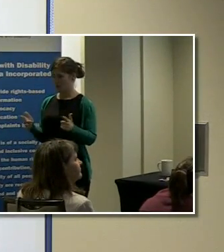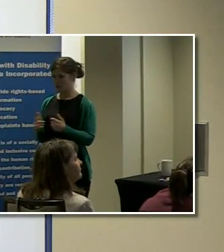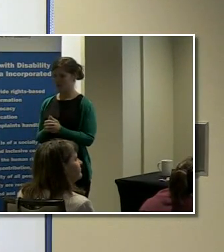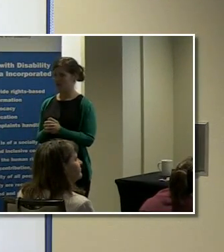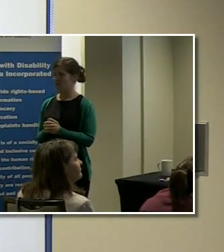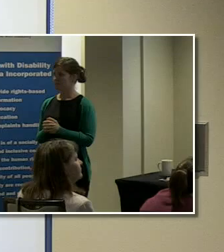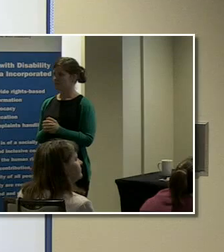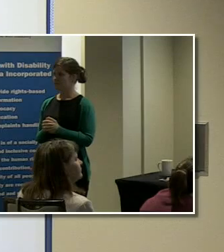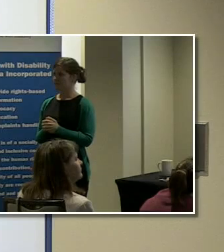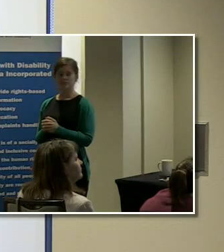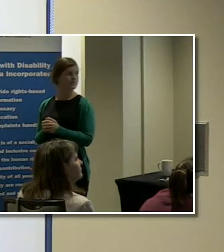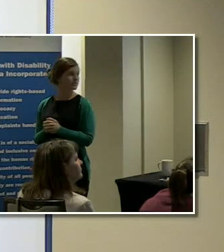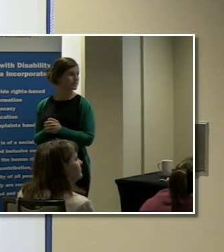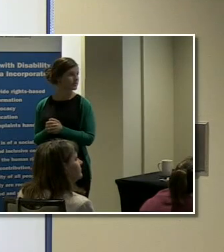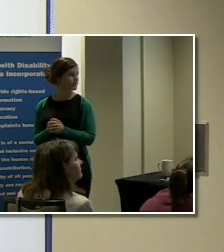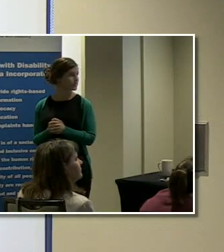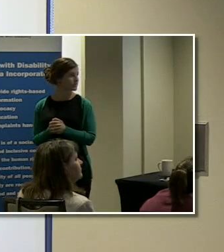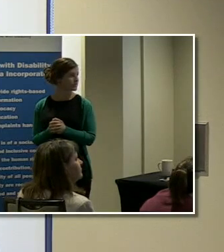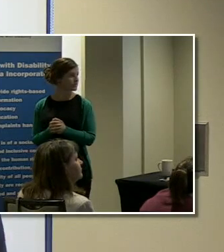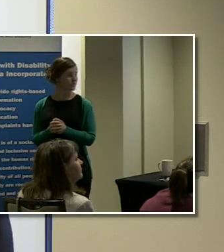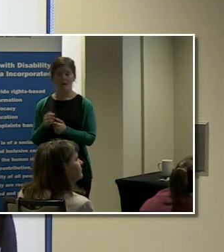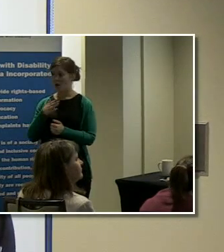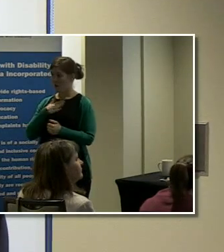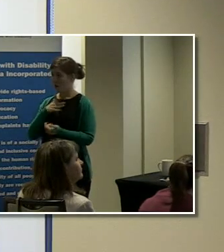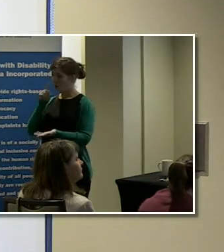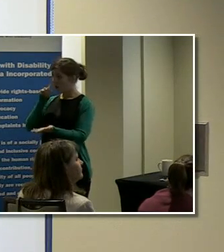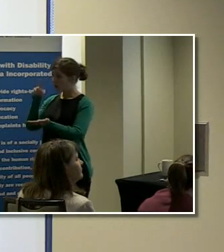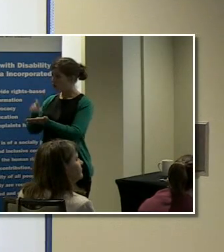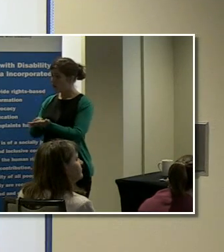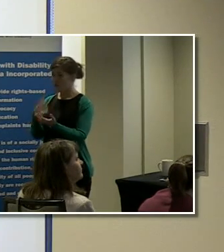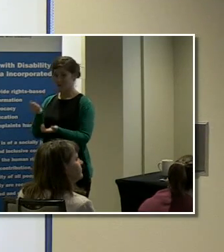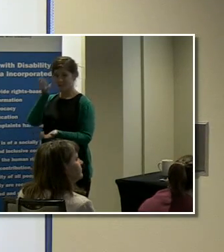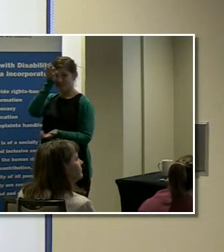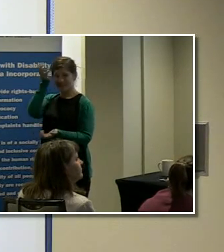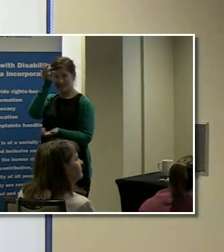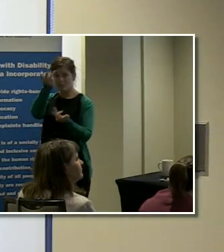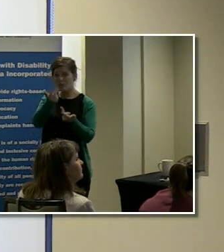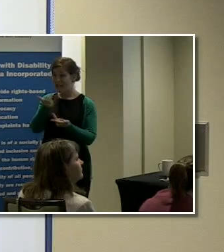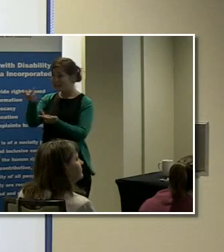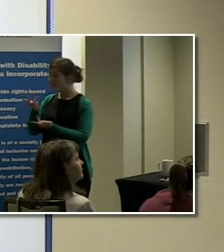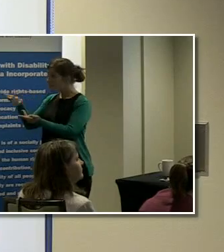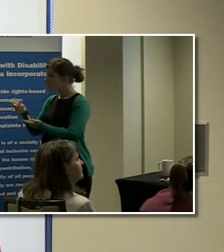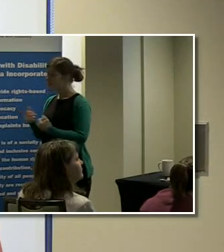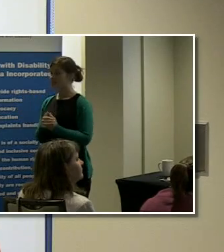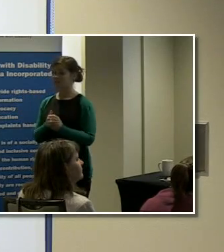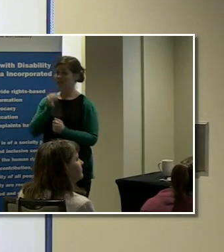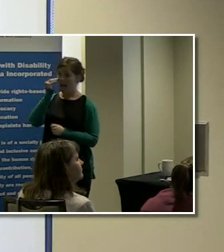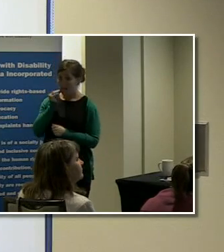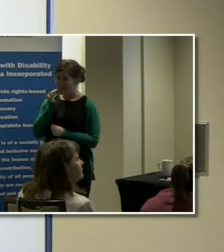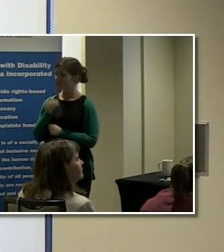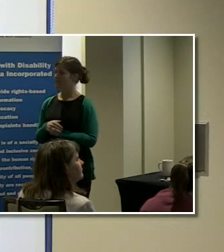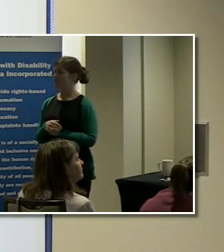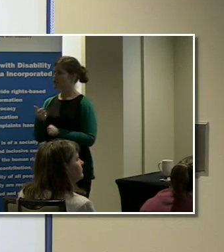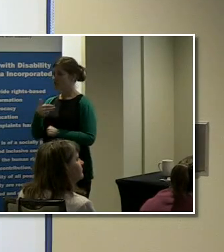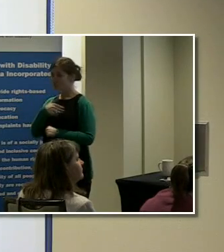I'd like to acknowledge distinguished guests, ladies and gentlemen. I'd like to acknowledge